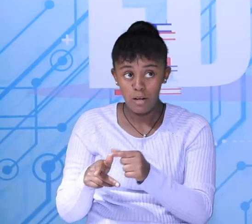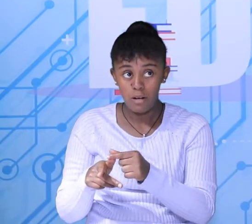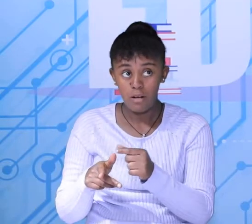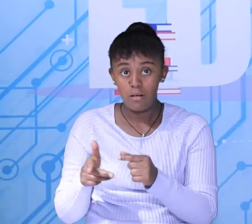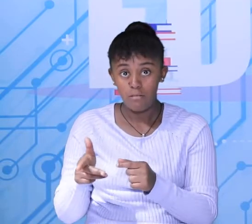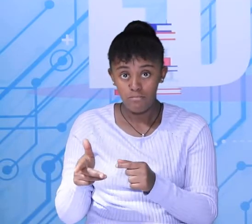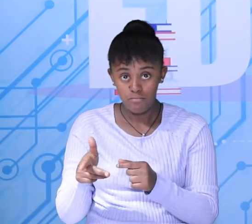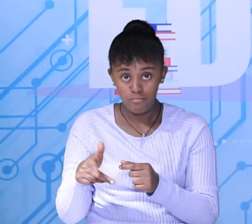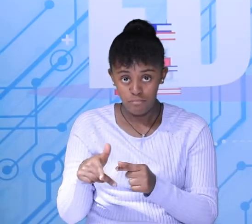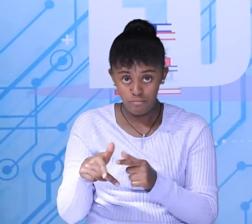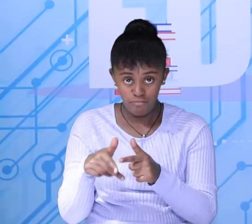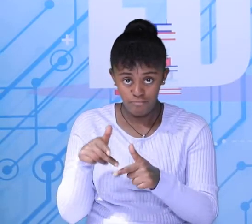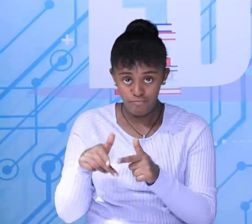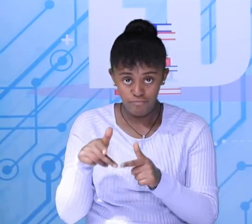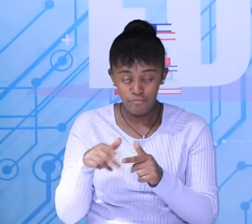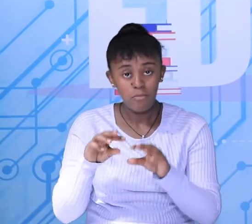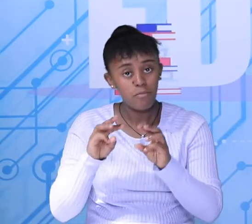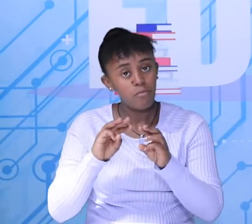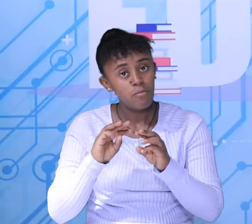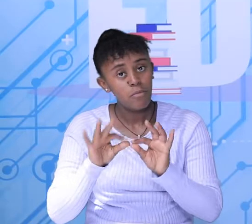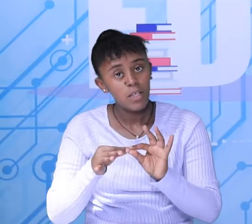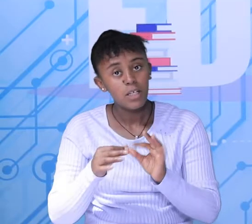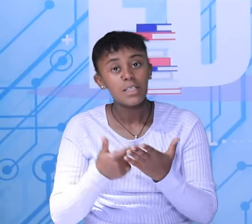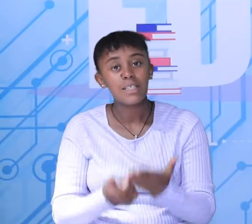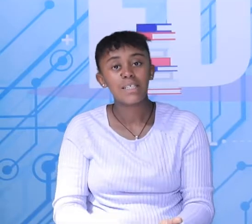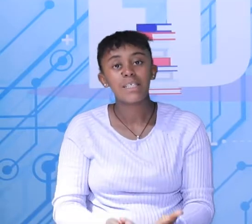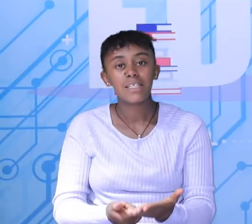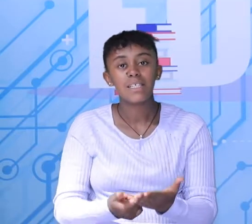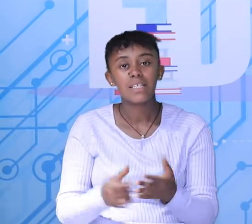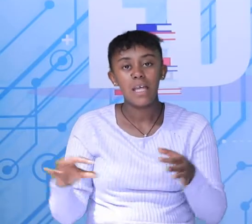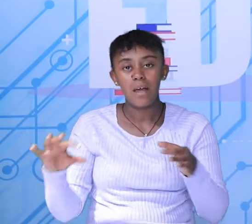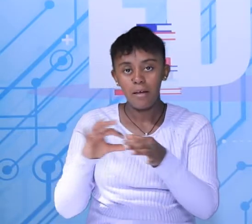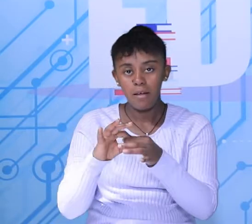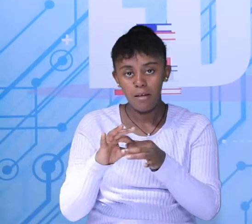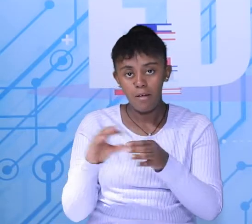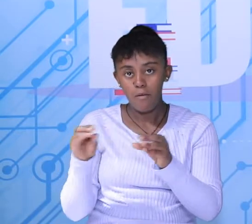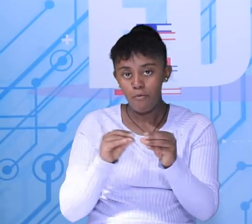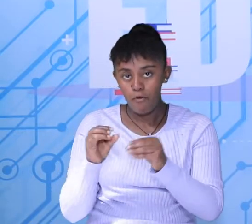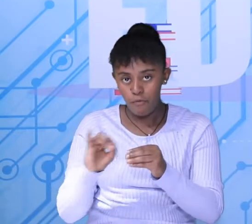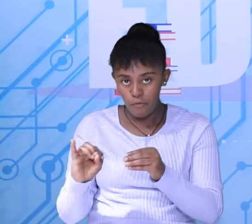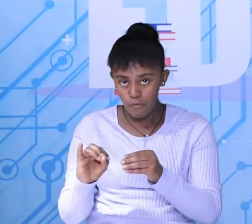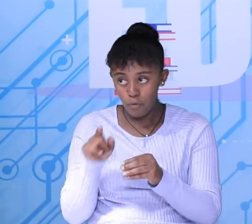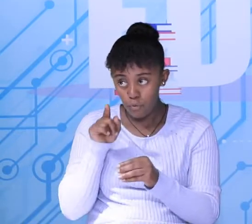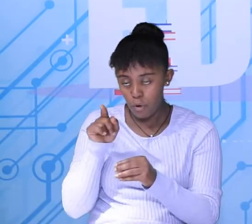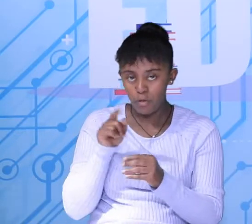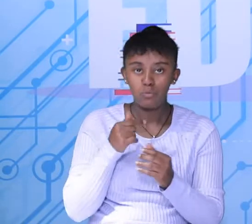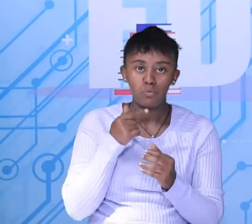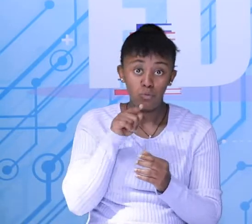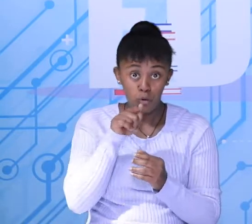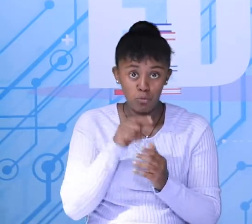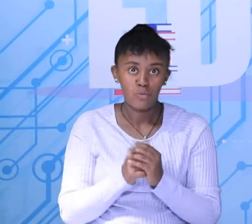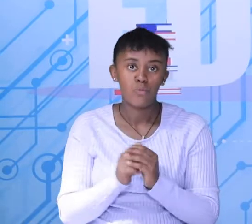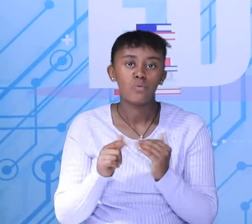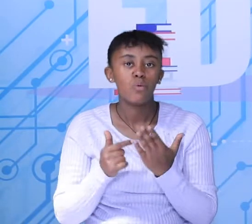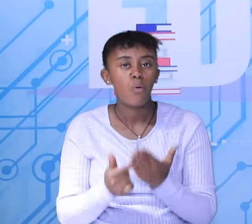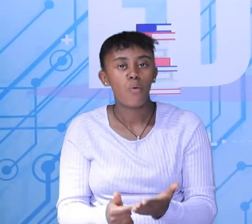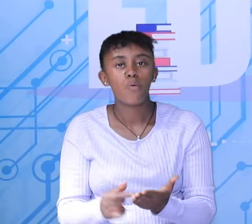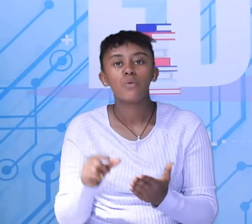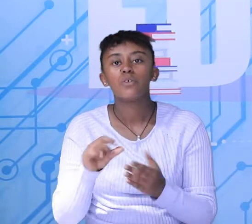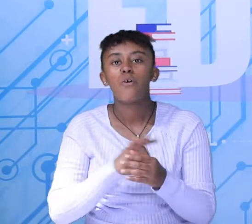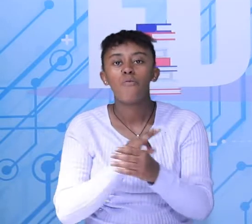carrying conductor is perpendicular to the magnetic field. In the case of C, it's parallel to the magnetic field. But in the case of B,